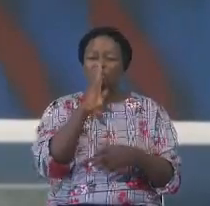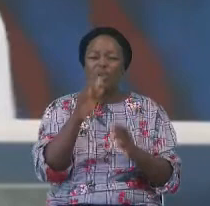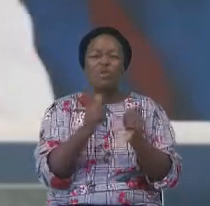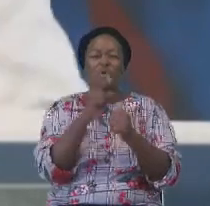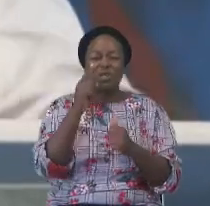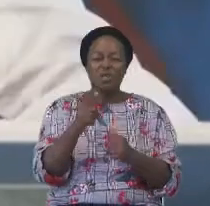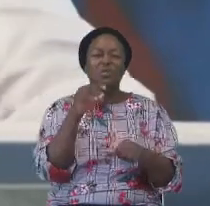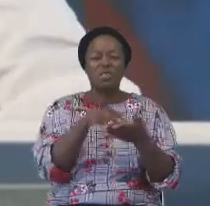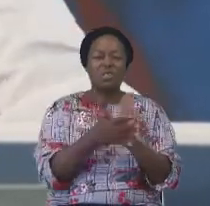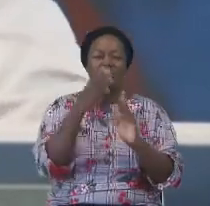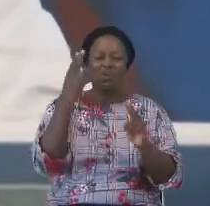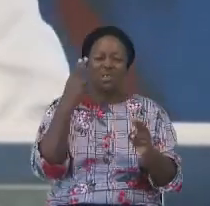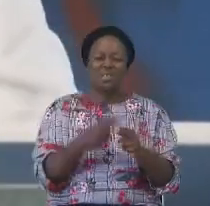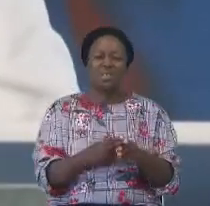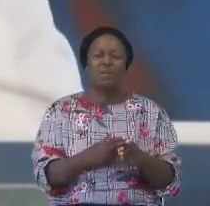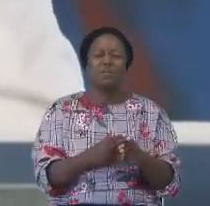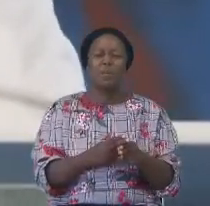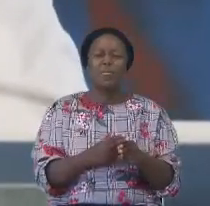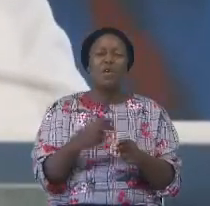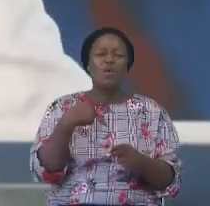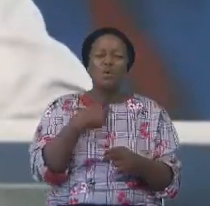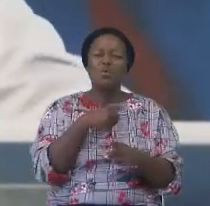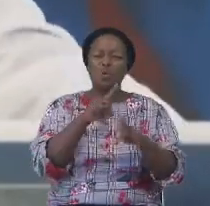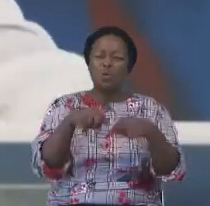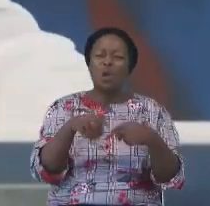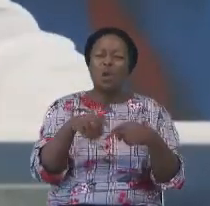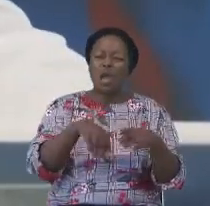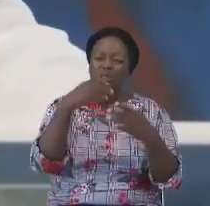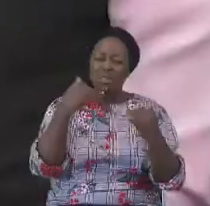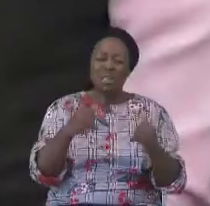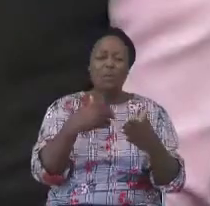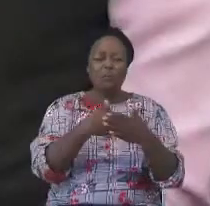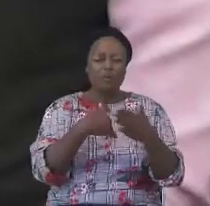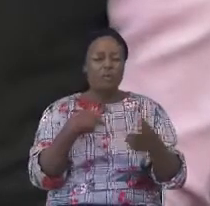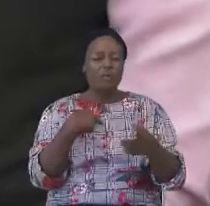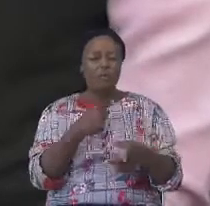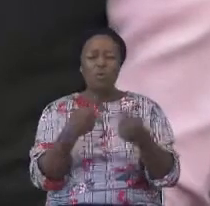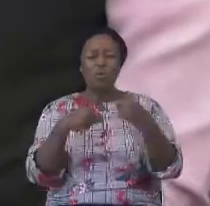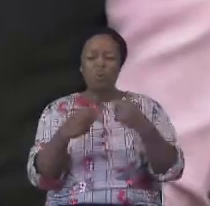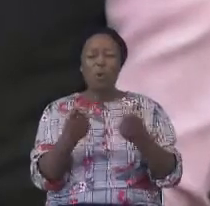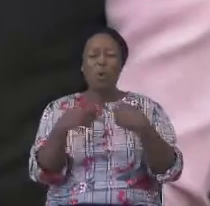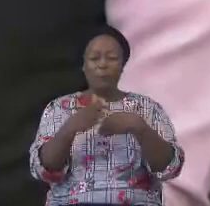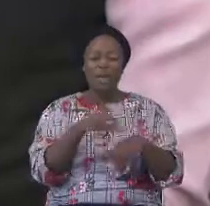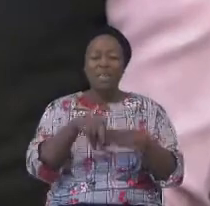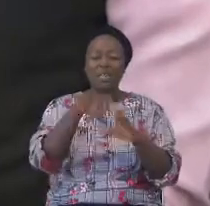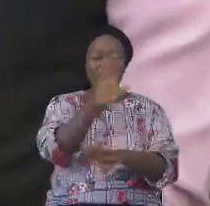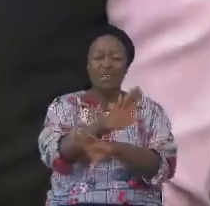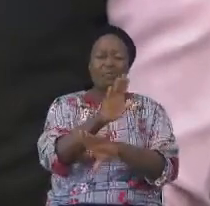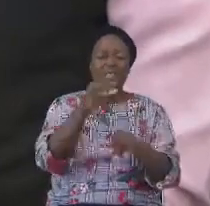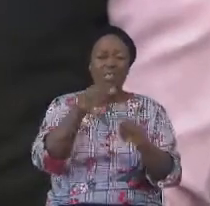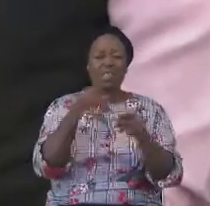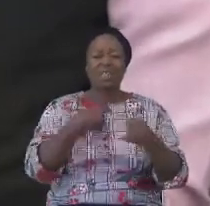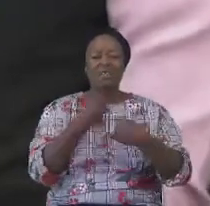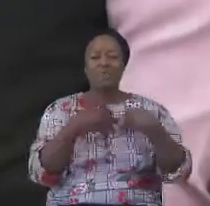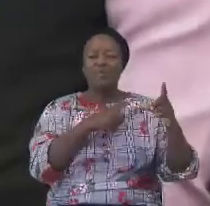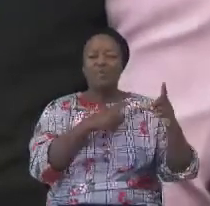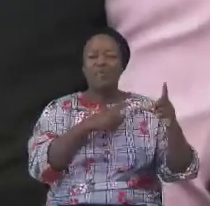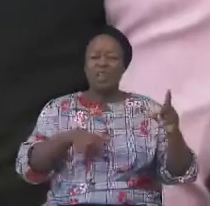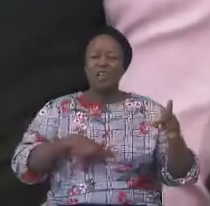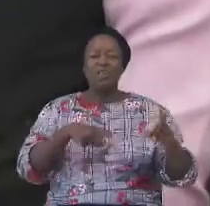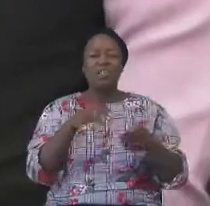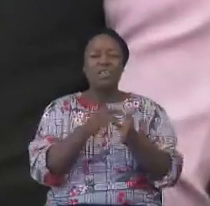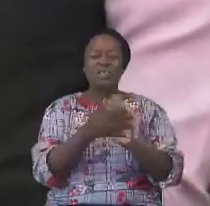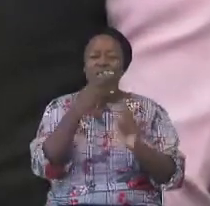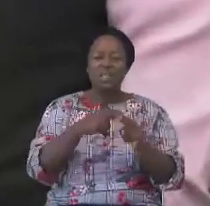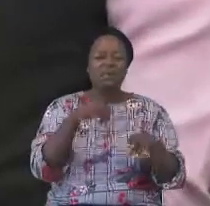away to glory. The assurance of being with you will be with everyone. We go out now before we come back in